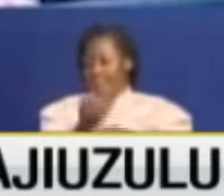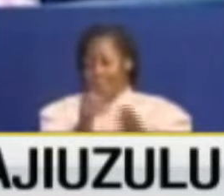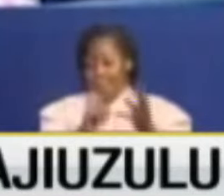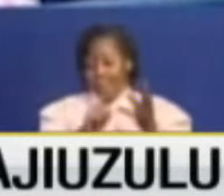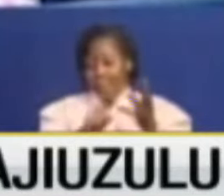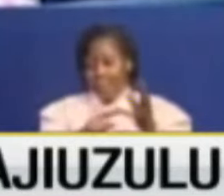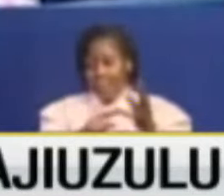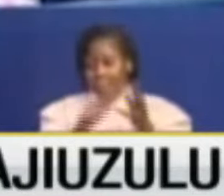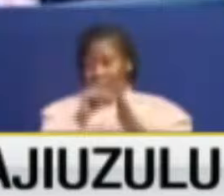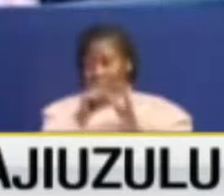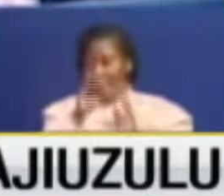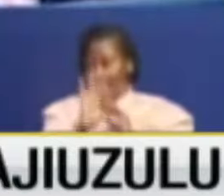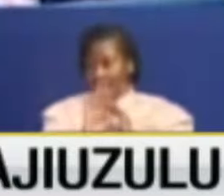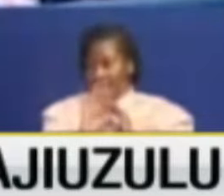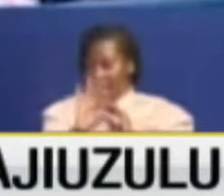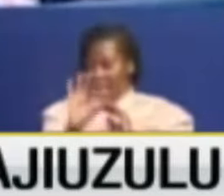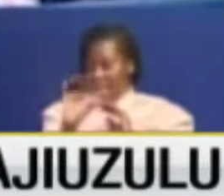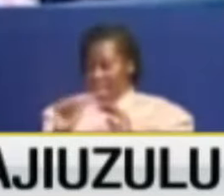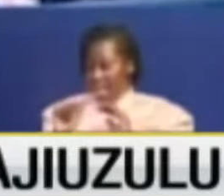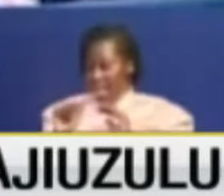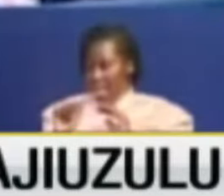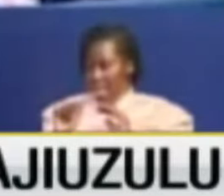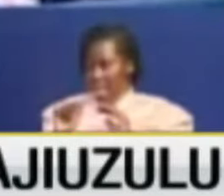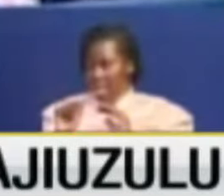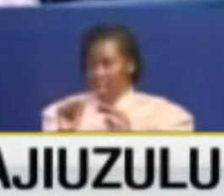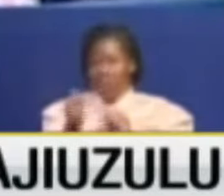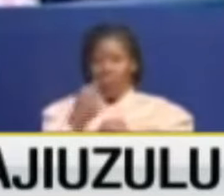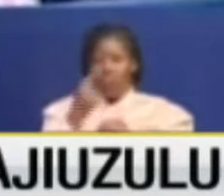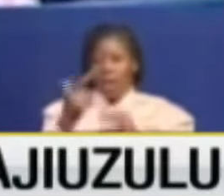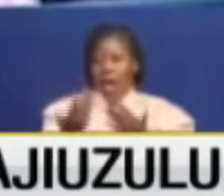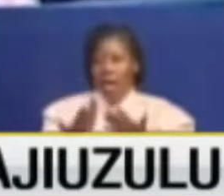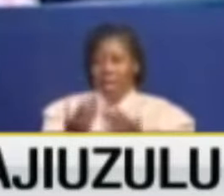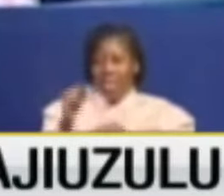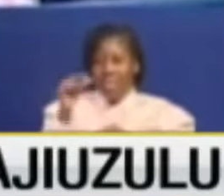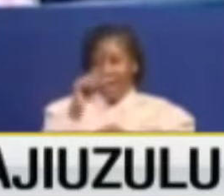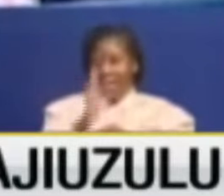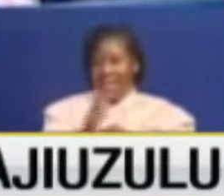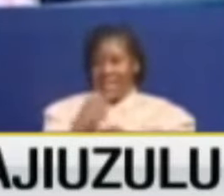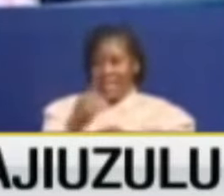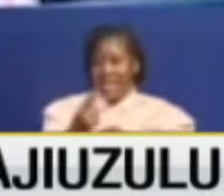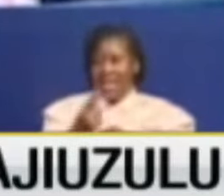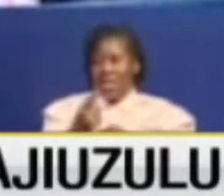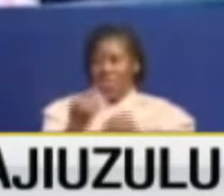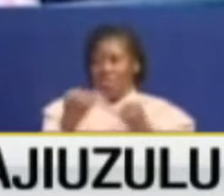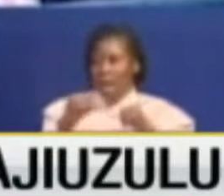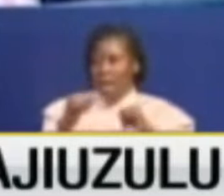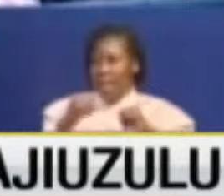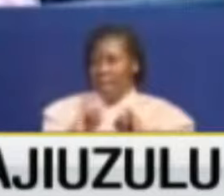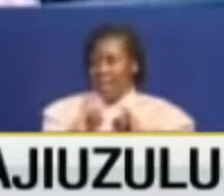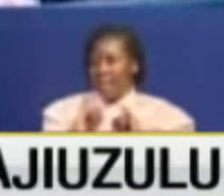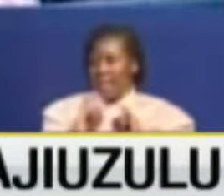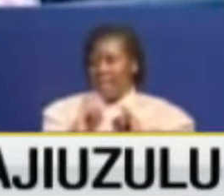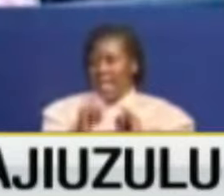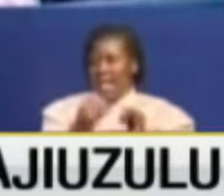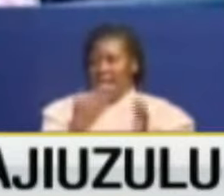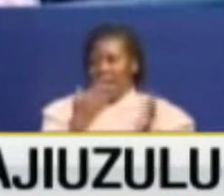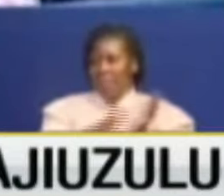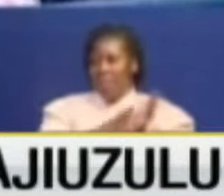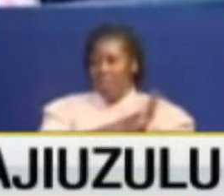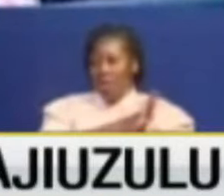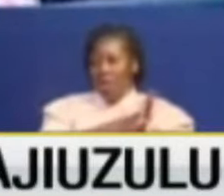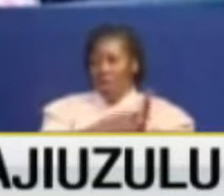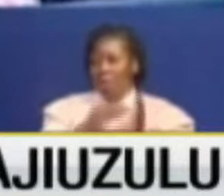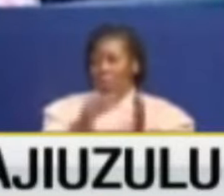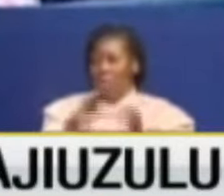1, paragraph 3A. You'll be told the governor failed to implement the recommendations of